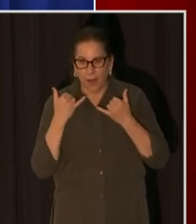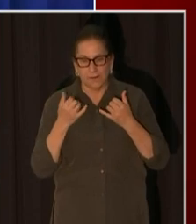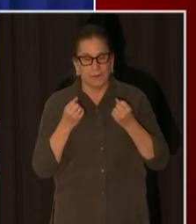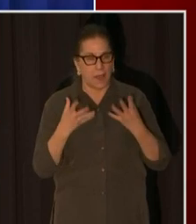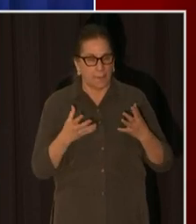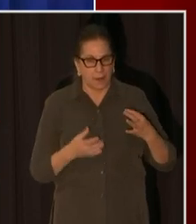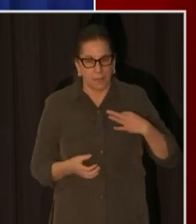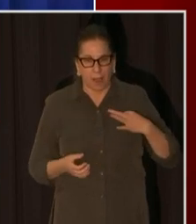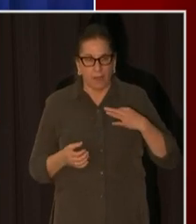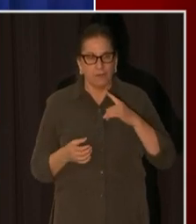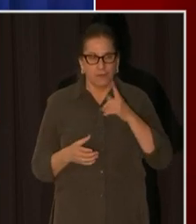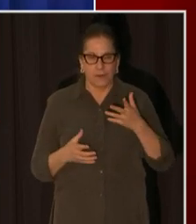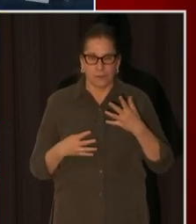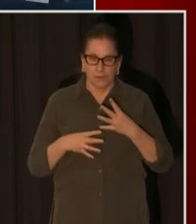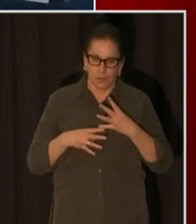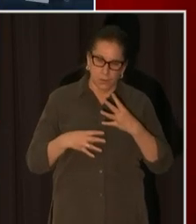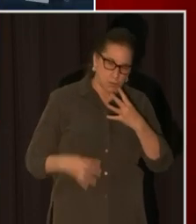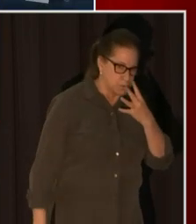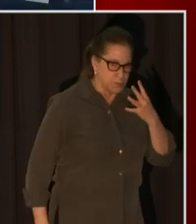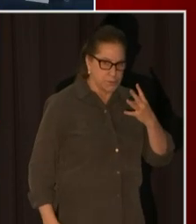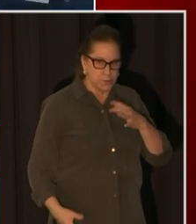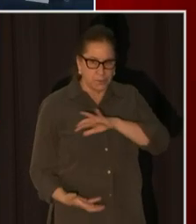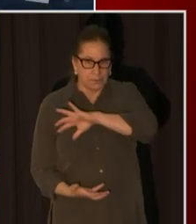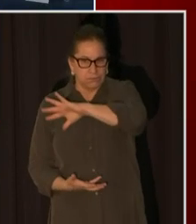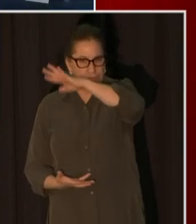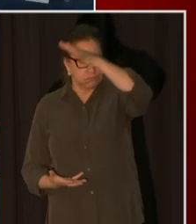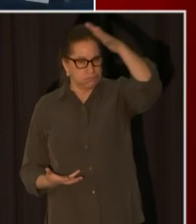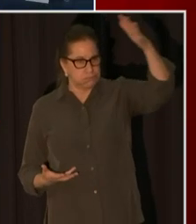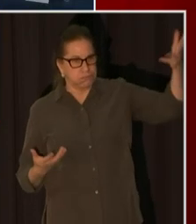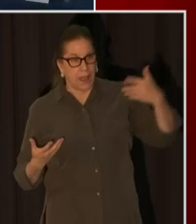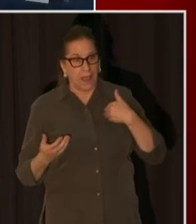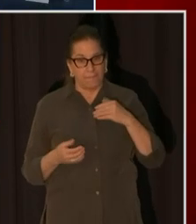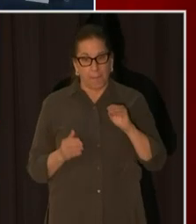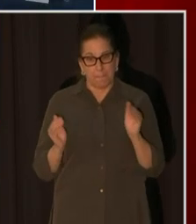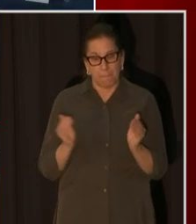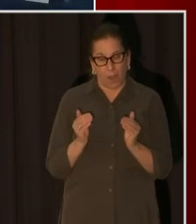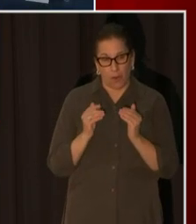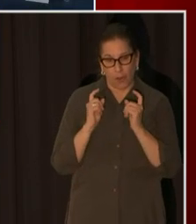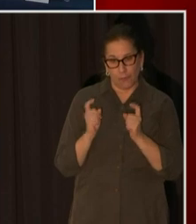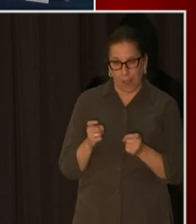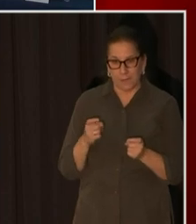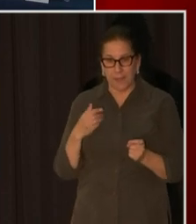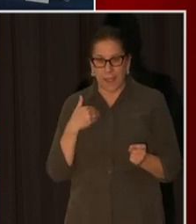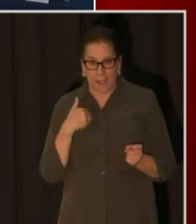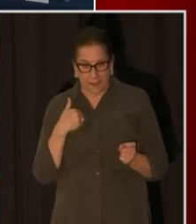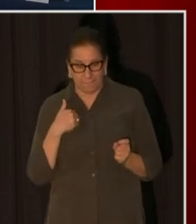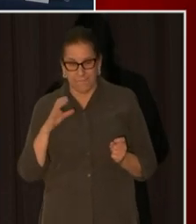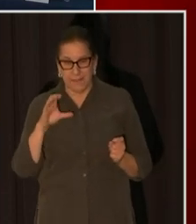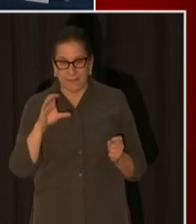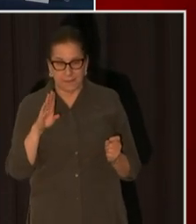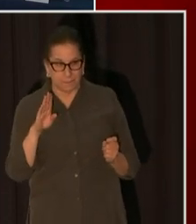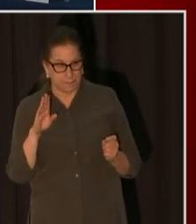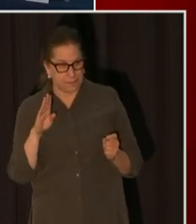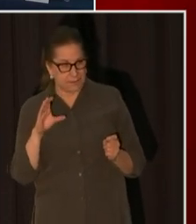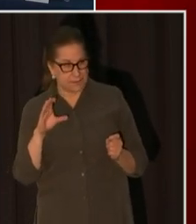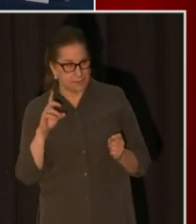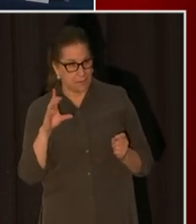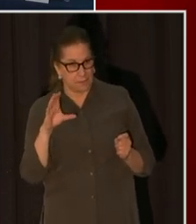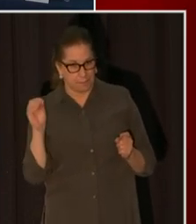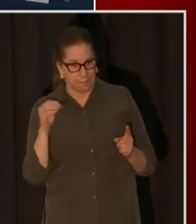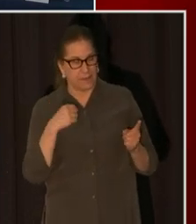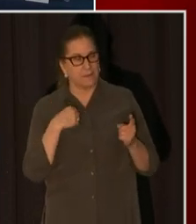coronavirus.dc.gov, we have a lot of other grant sources that are non-governmental grant sources. So, I know that